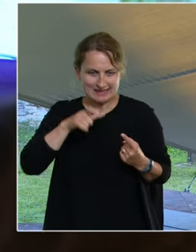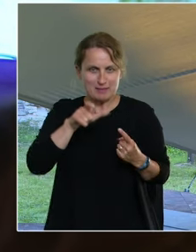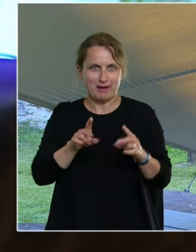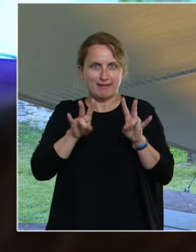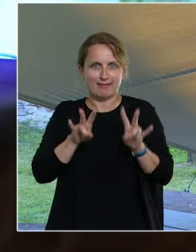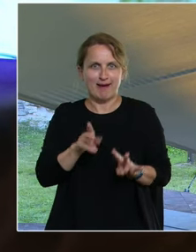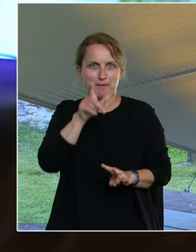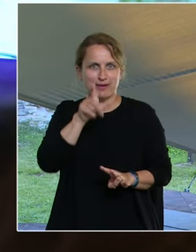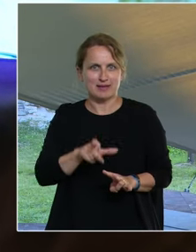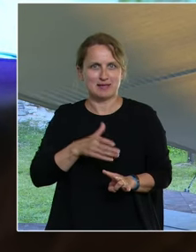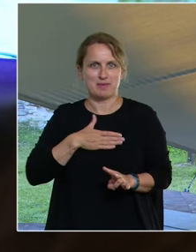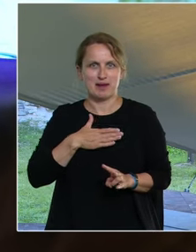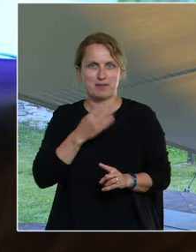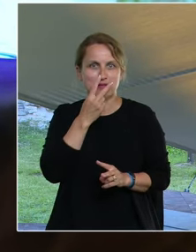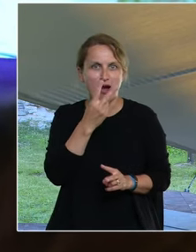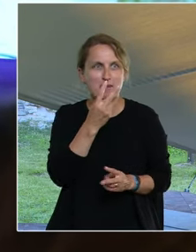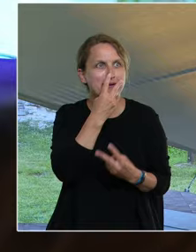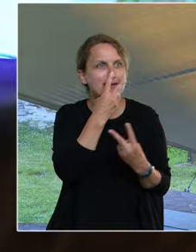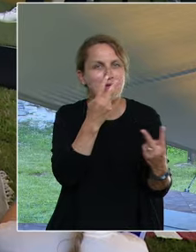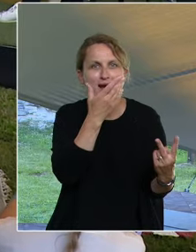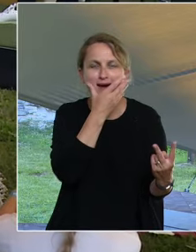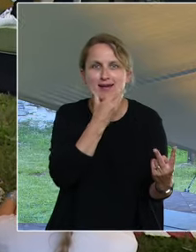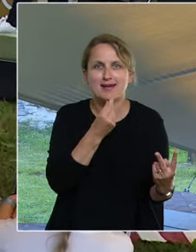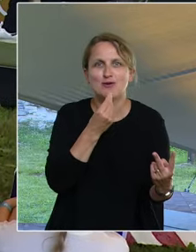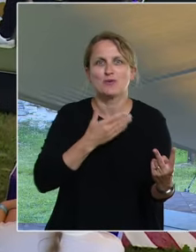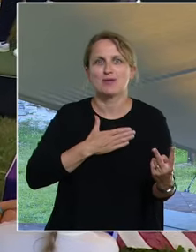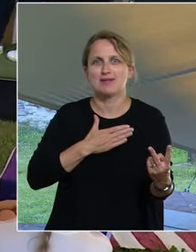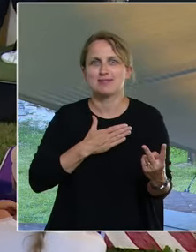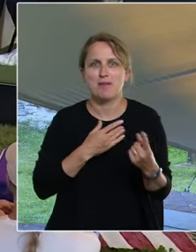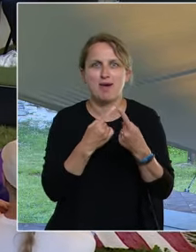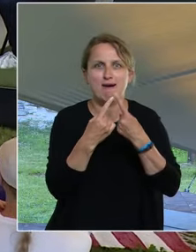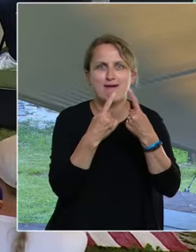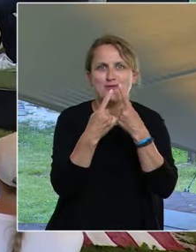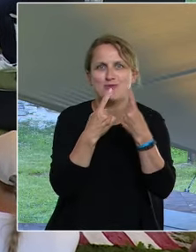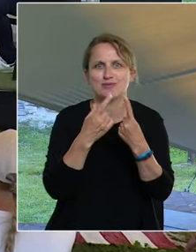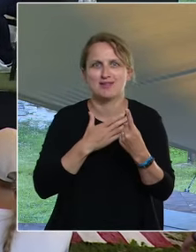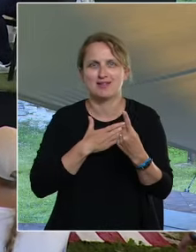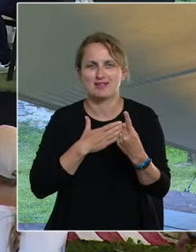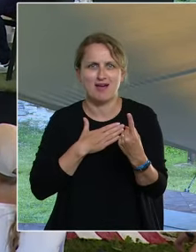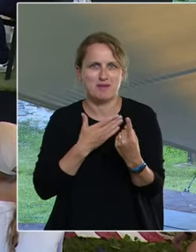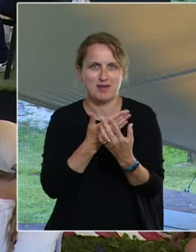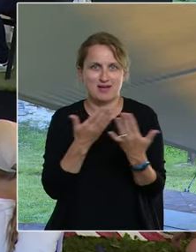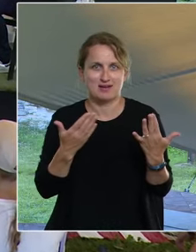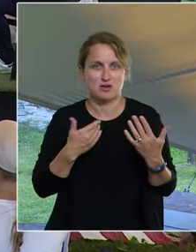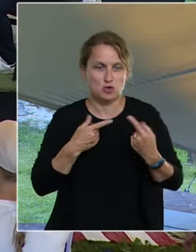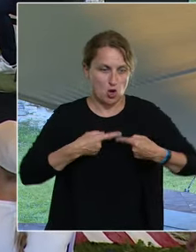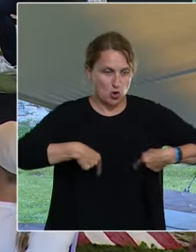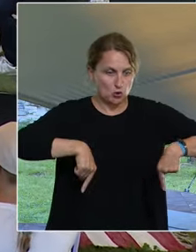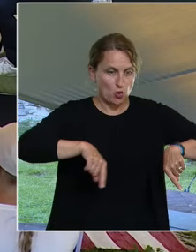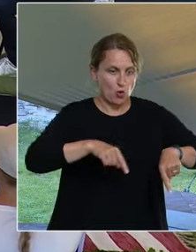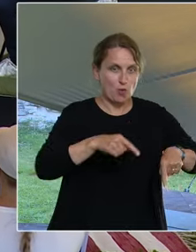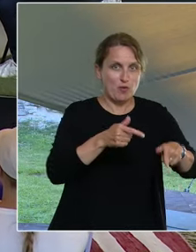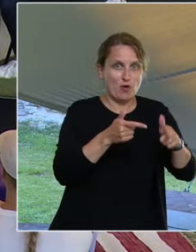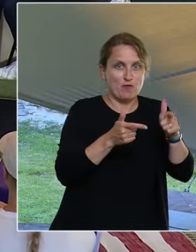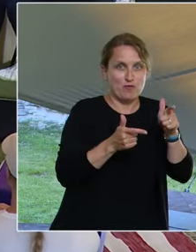often very sort of sterile spaces? We are surrounded by a lot of spaces that, where the politics are quite often invisible.